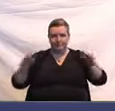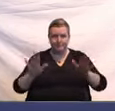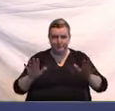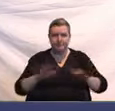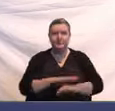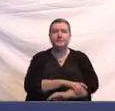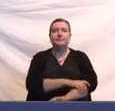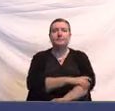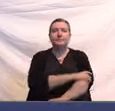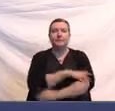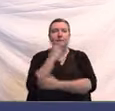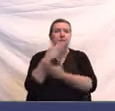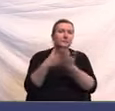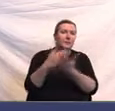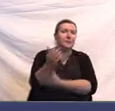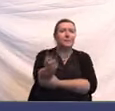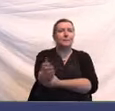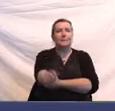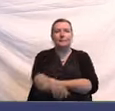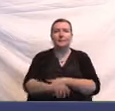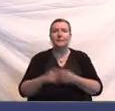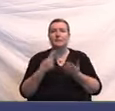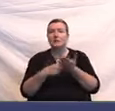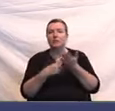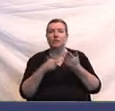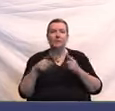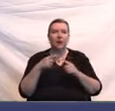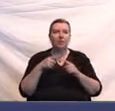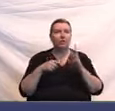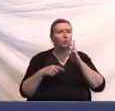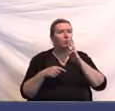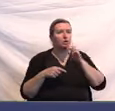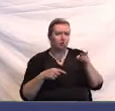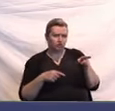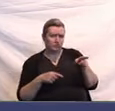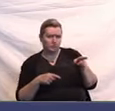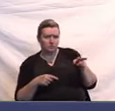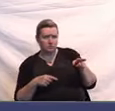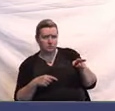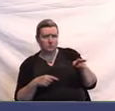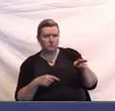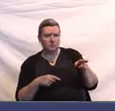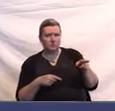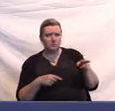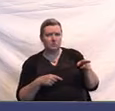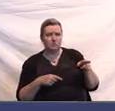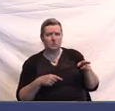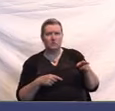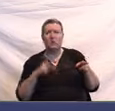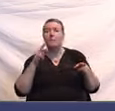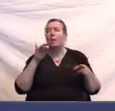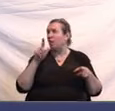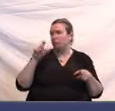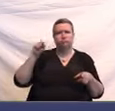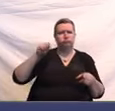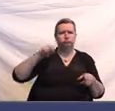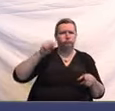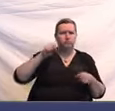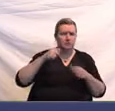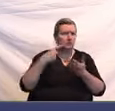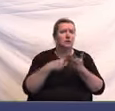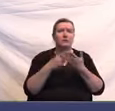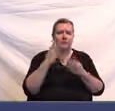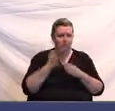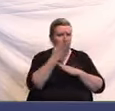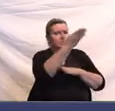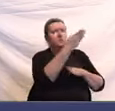some movement to address that. That's the one big wrinkle. Paramount, anyone want to add to that? That's correct, Governor. There is a bill in the legislature that would